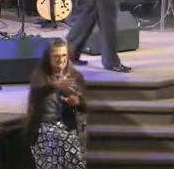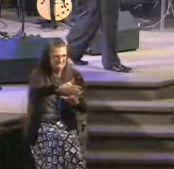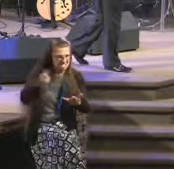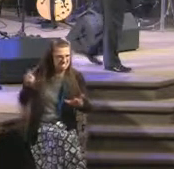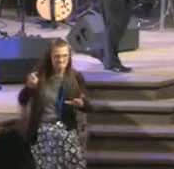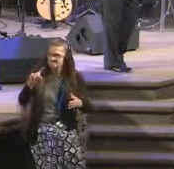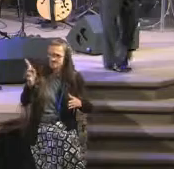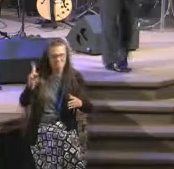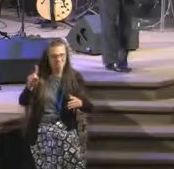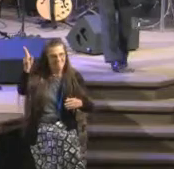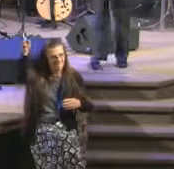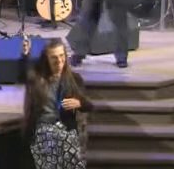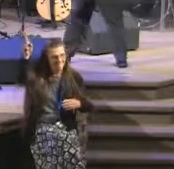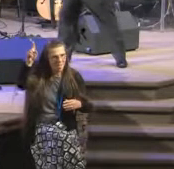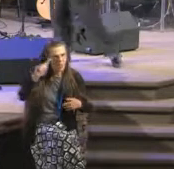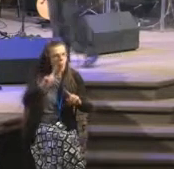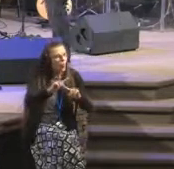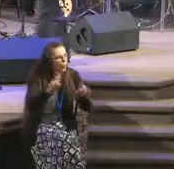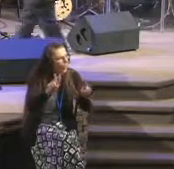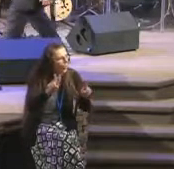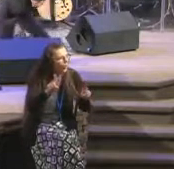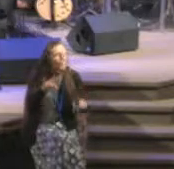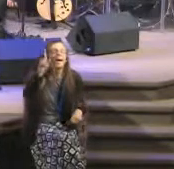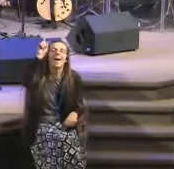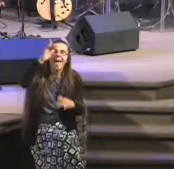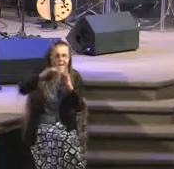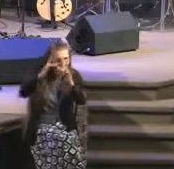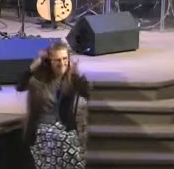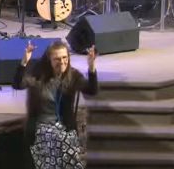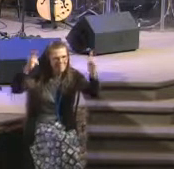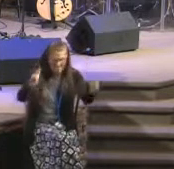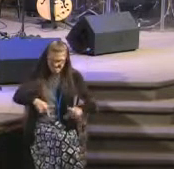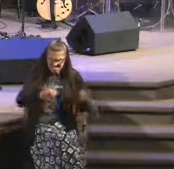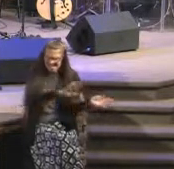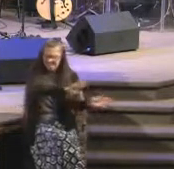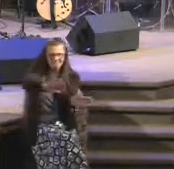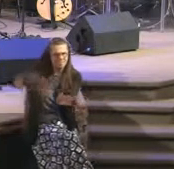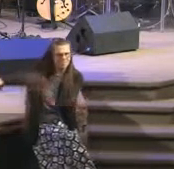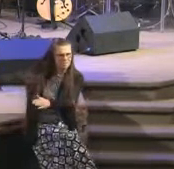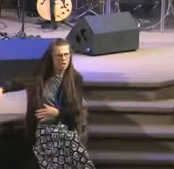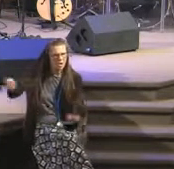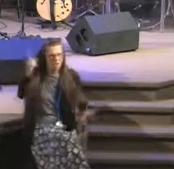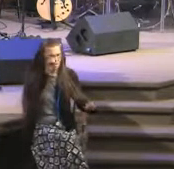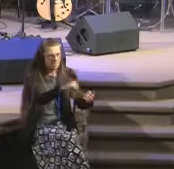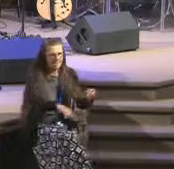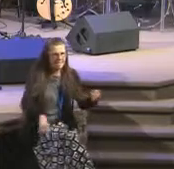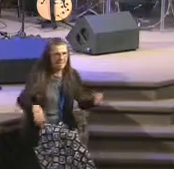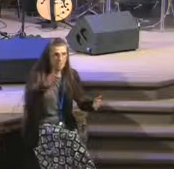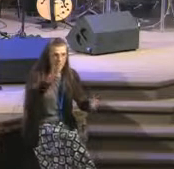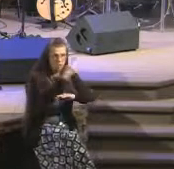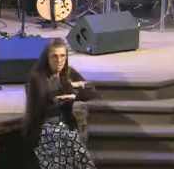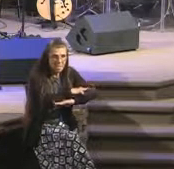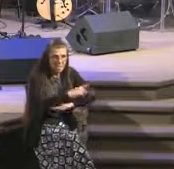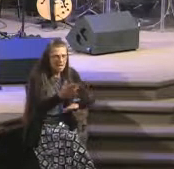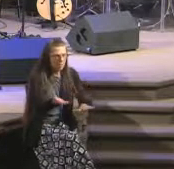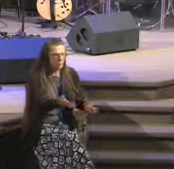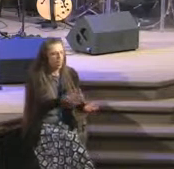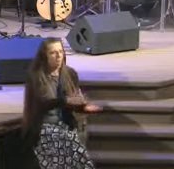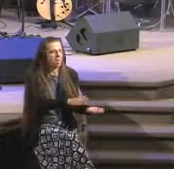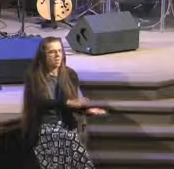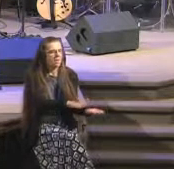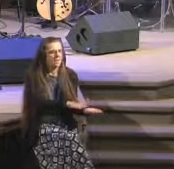up treasures where? In heaven. Listen, this life passes away. You'll come to the end of your days, and as you're lying there